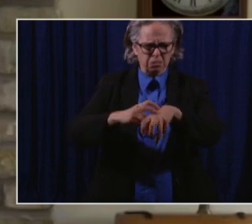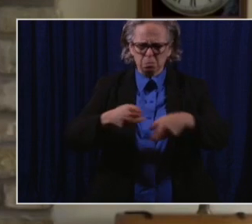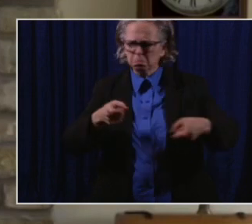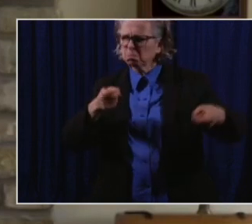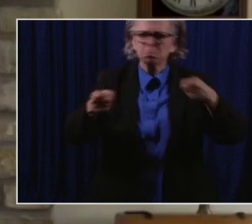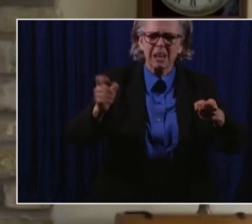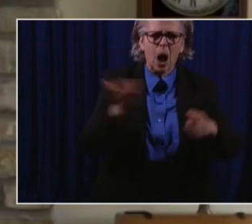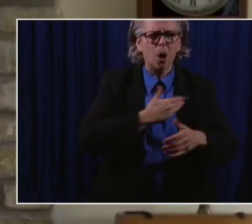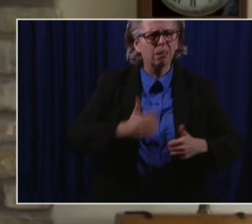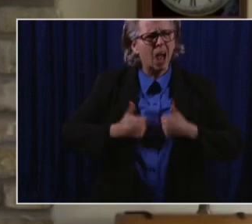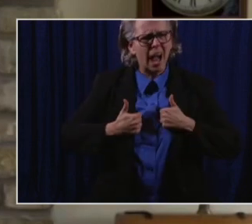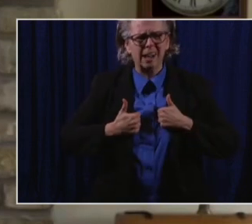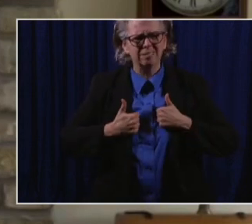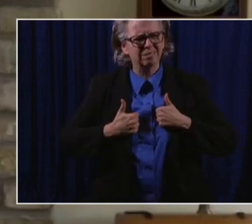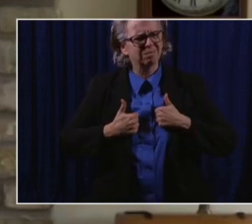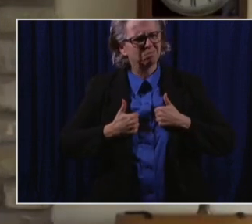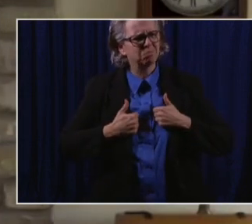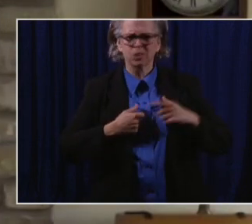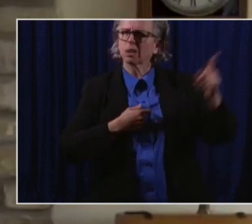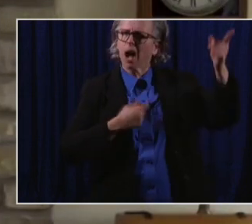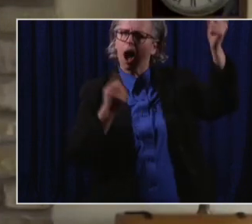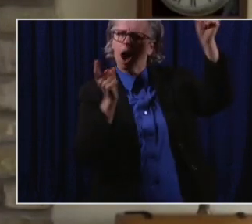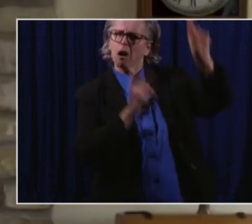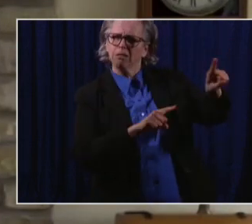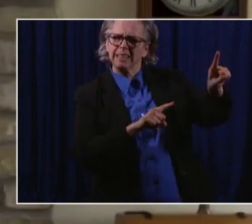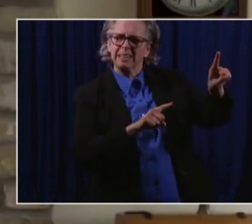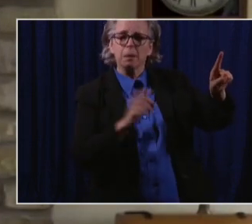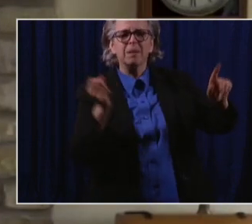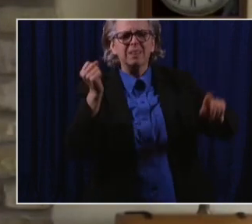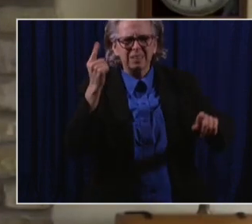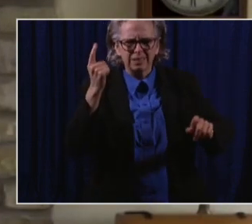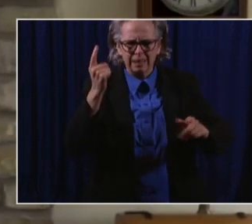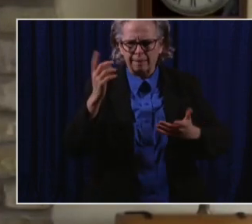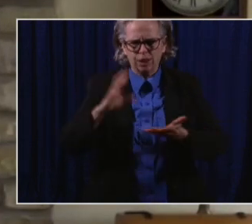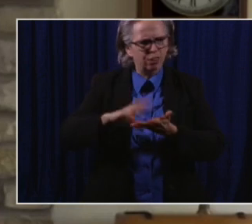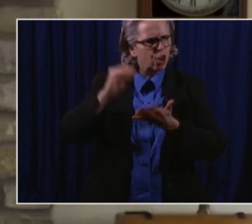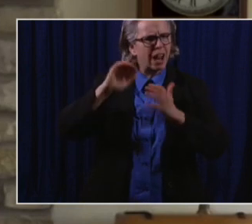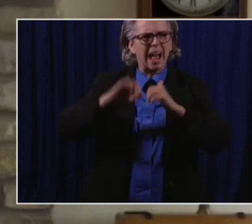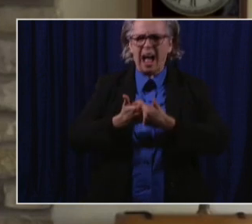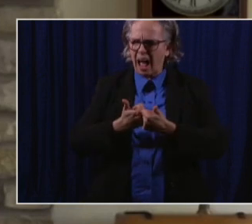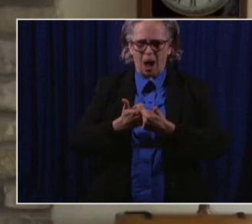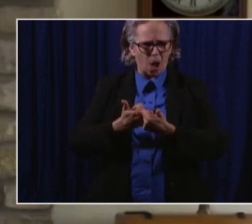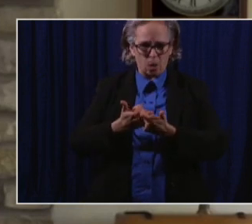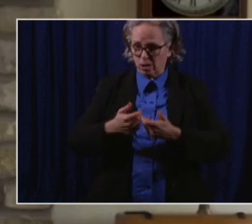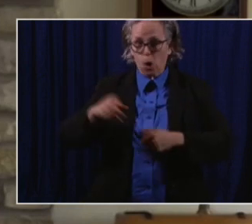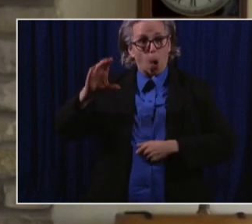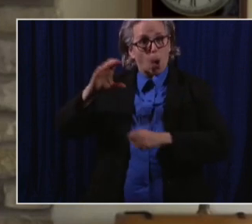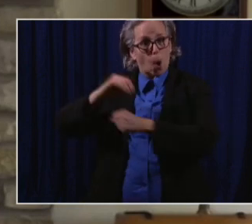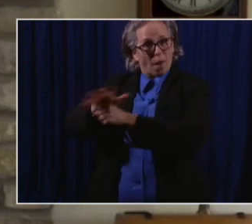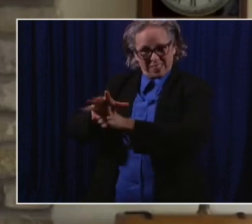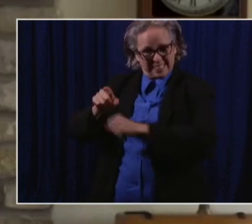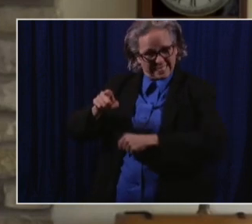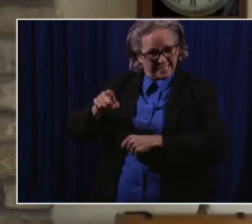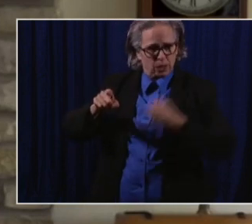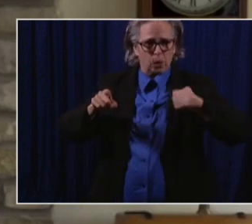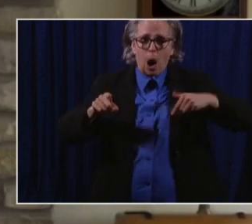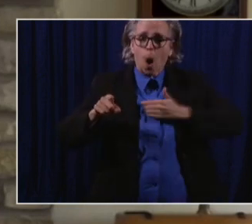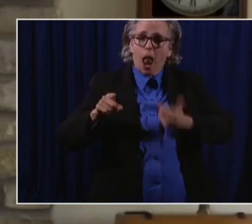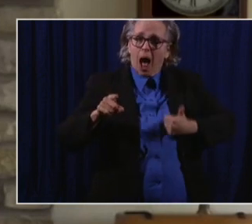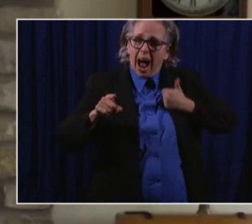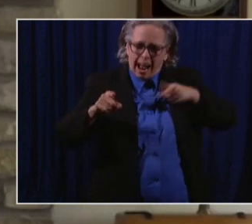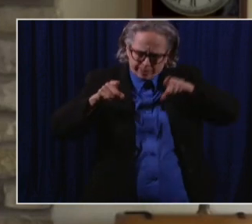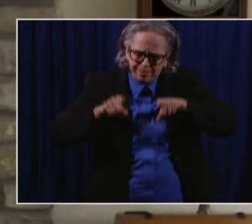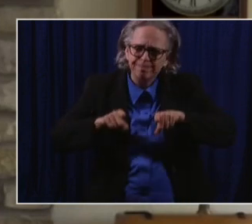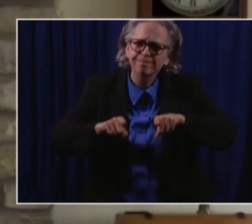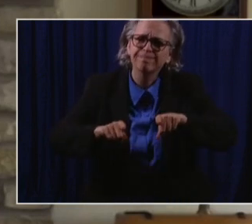have to learn to live with it, at least for a while. Part of that means accepting that it is in